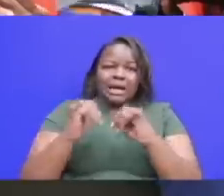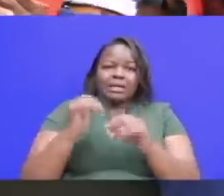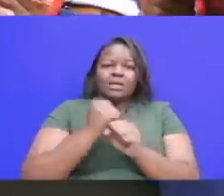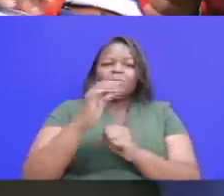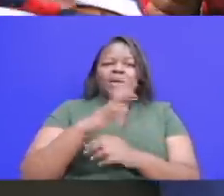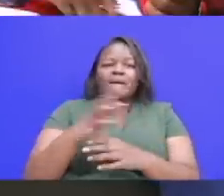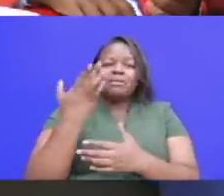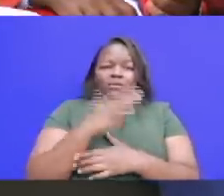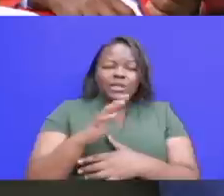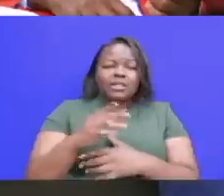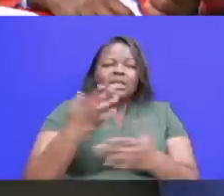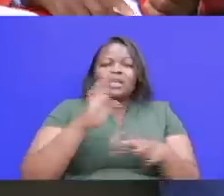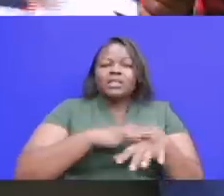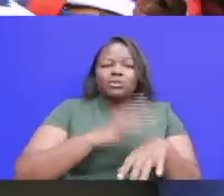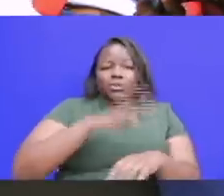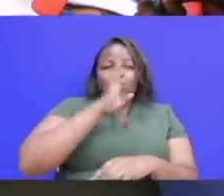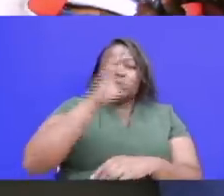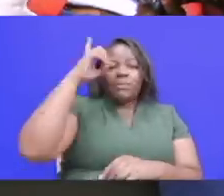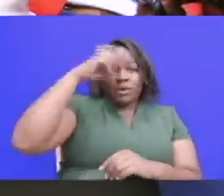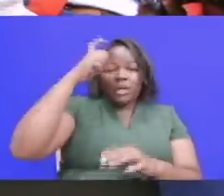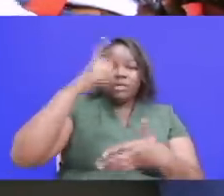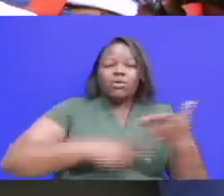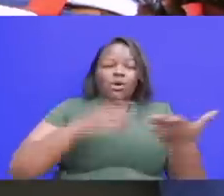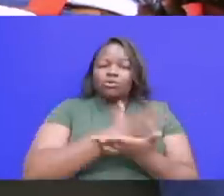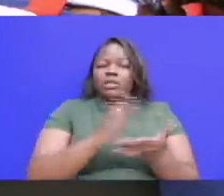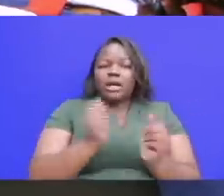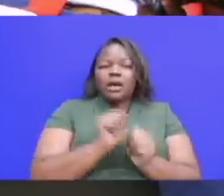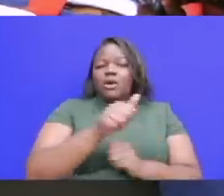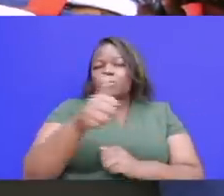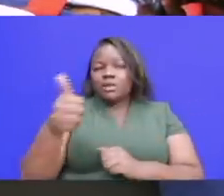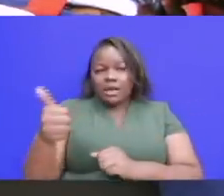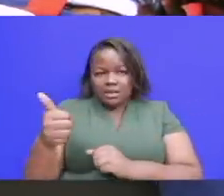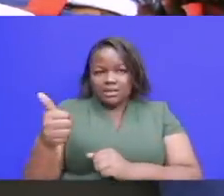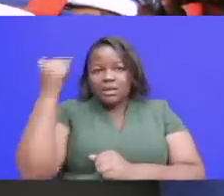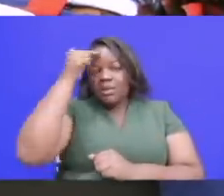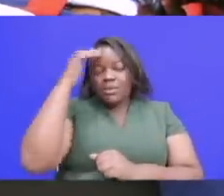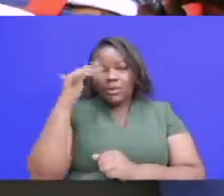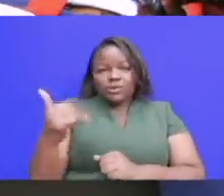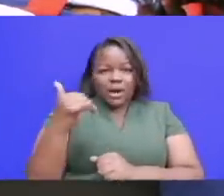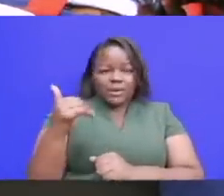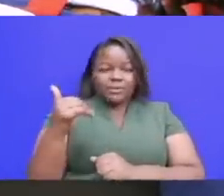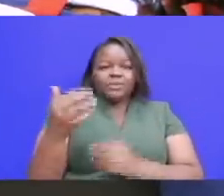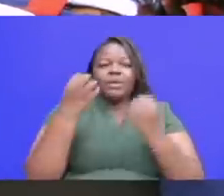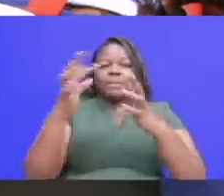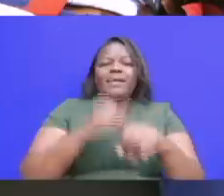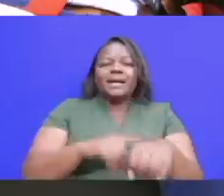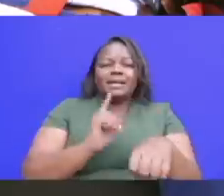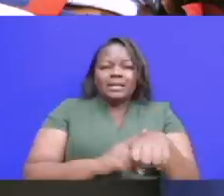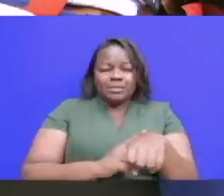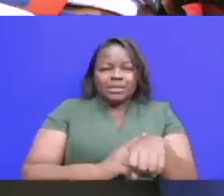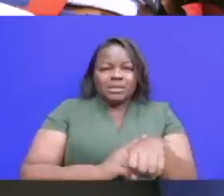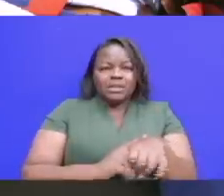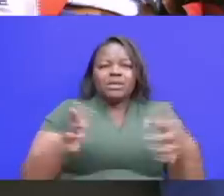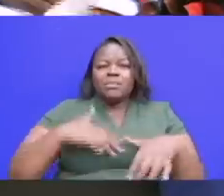wise on how, what to share with others. What you share, because many a times, those